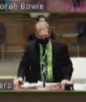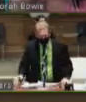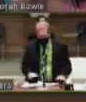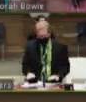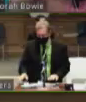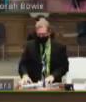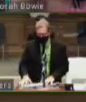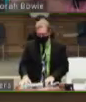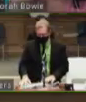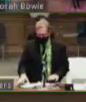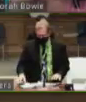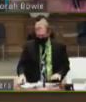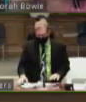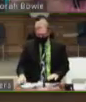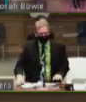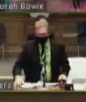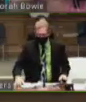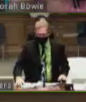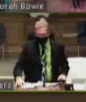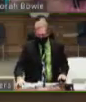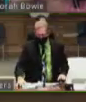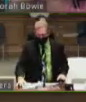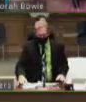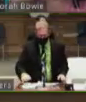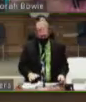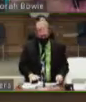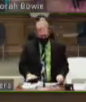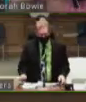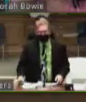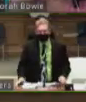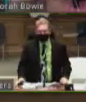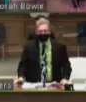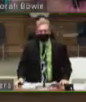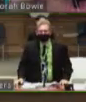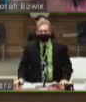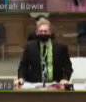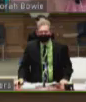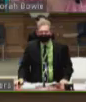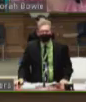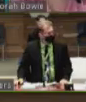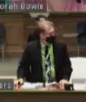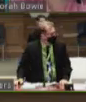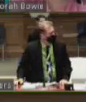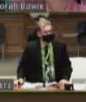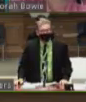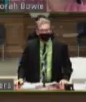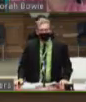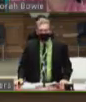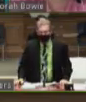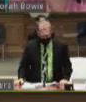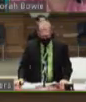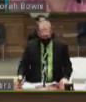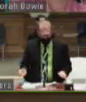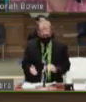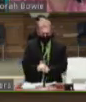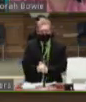and I know that each and every one of them are great people. But Mr. Mayor, Commissioners, Mr. Fellman, Charter